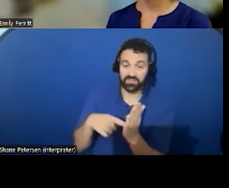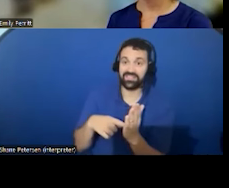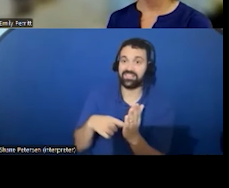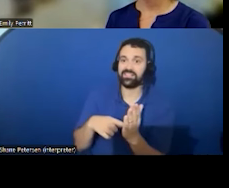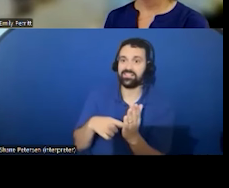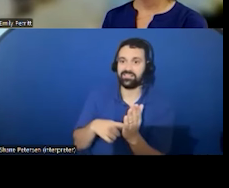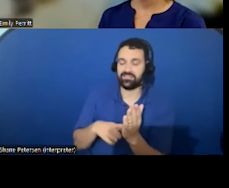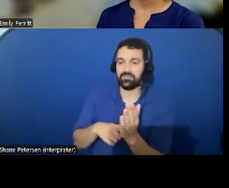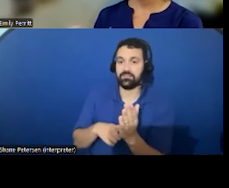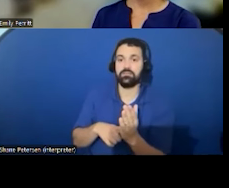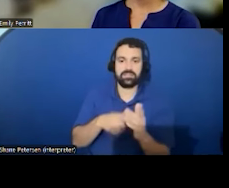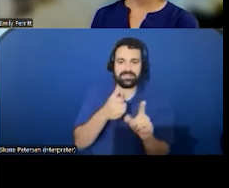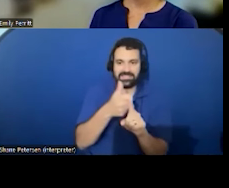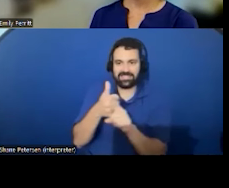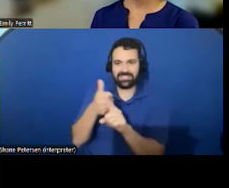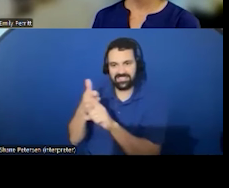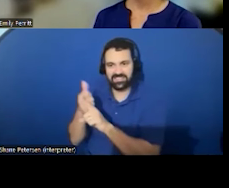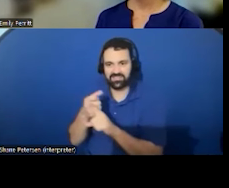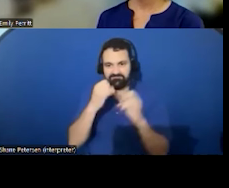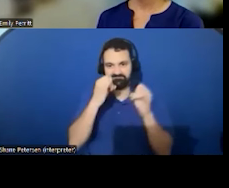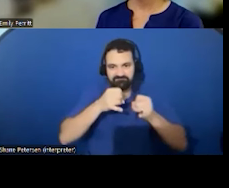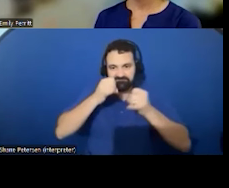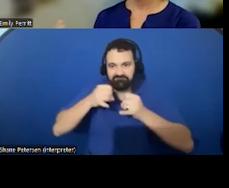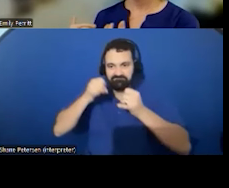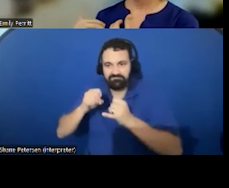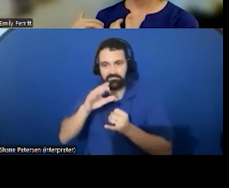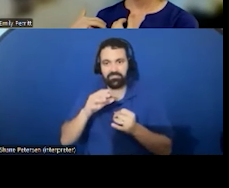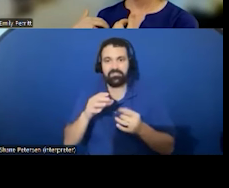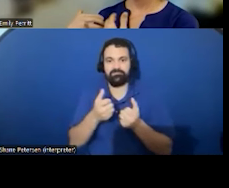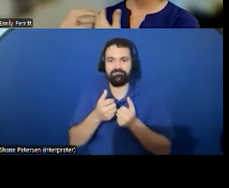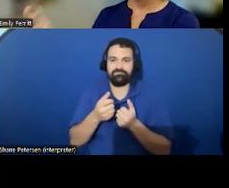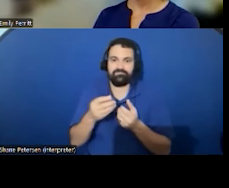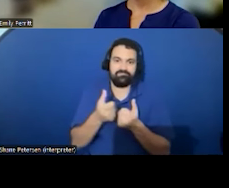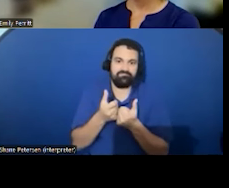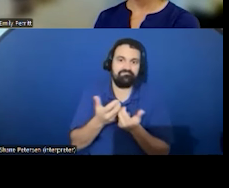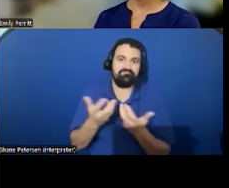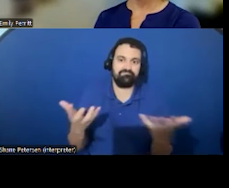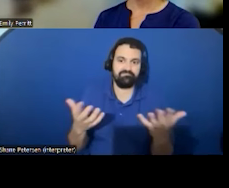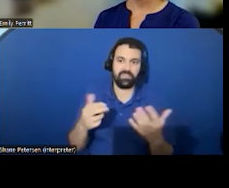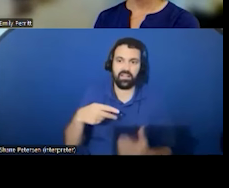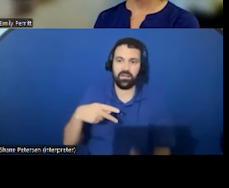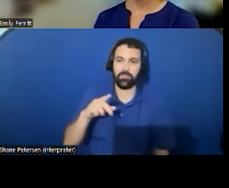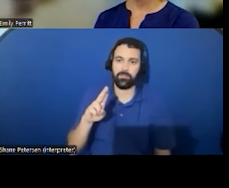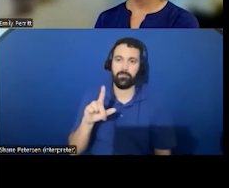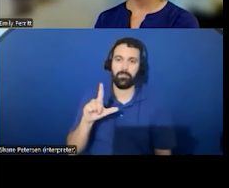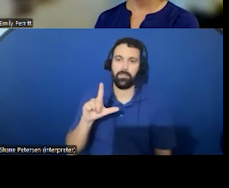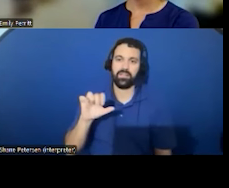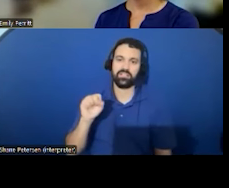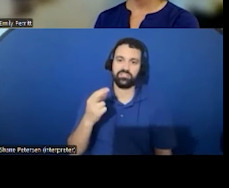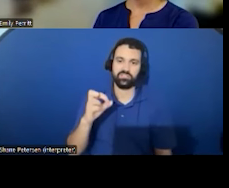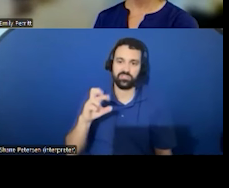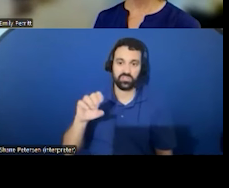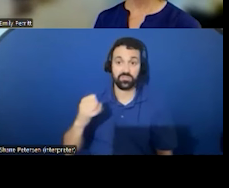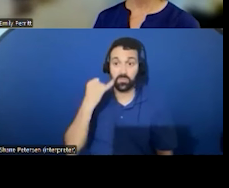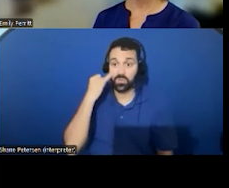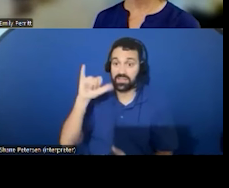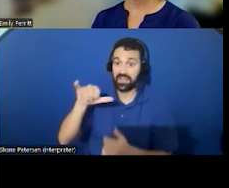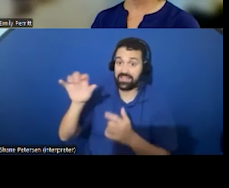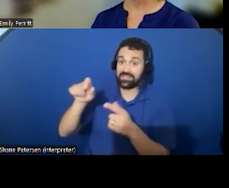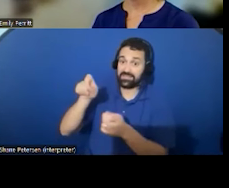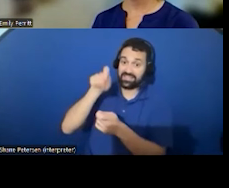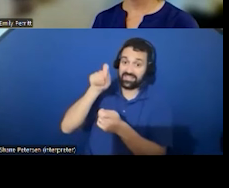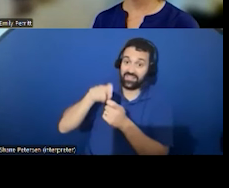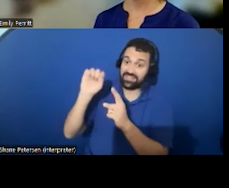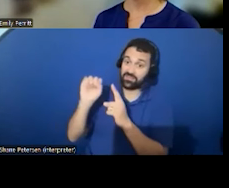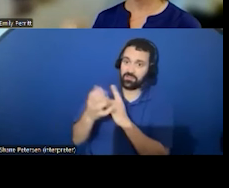individual publishers. So if you are trying to make a decision for about this particular situation, you might need to take